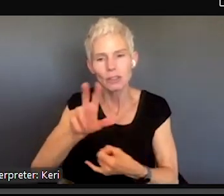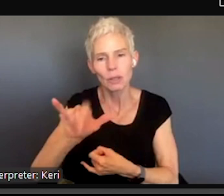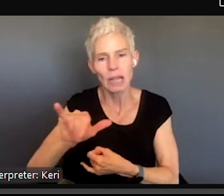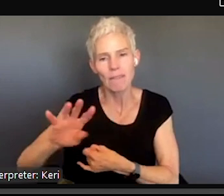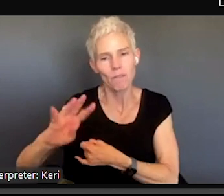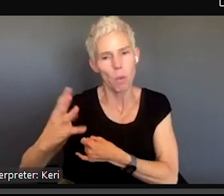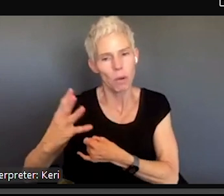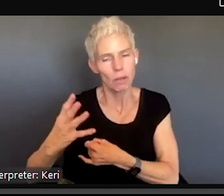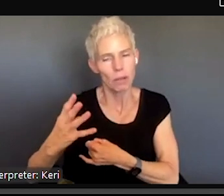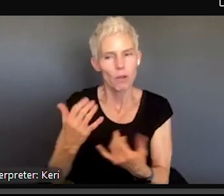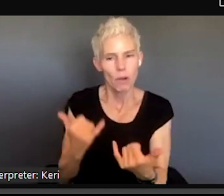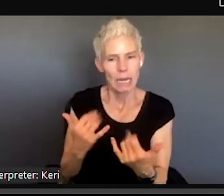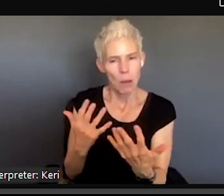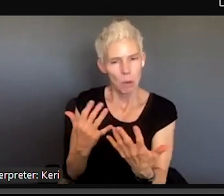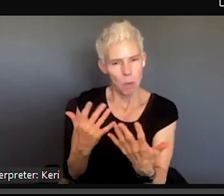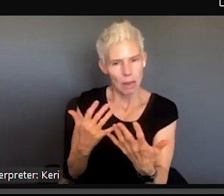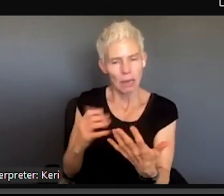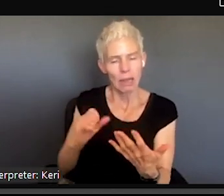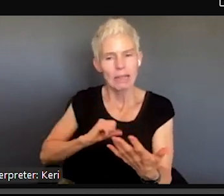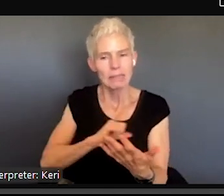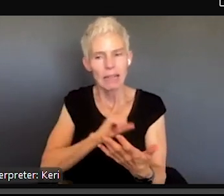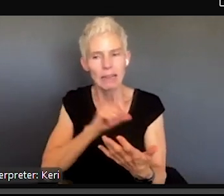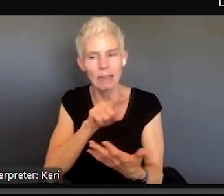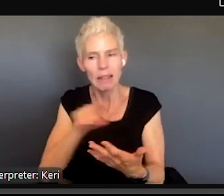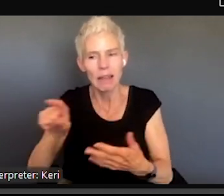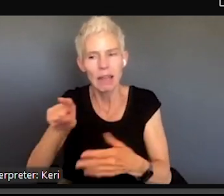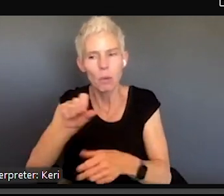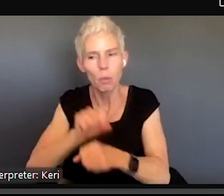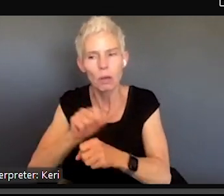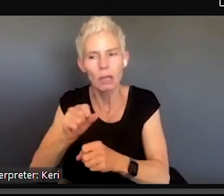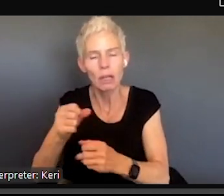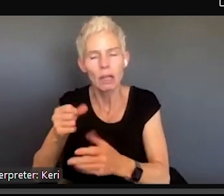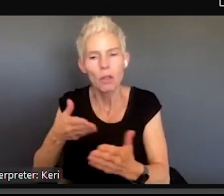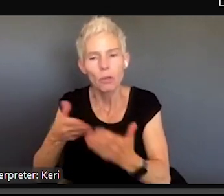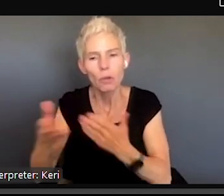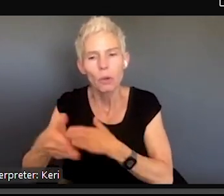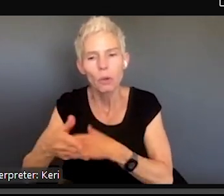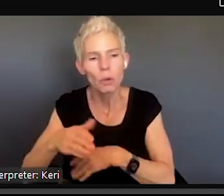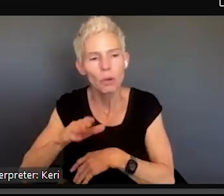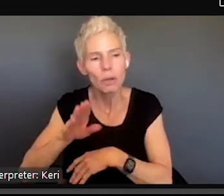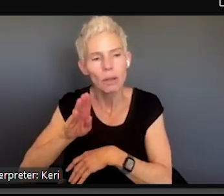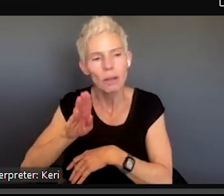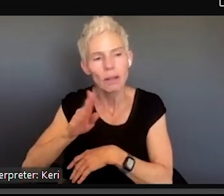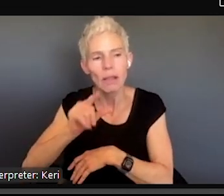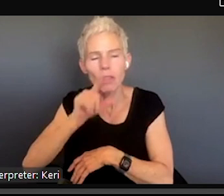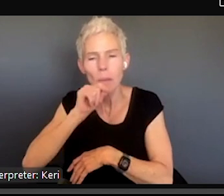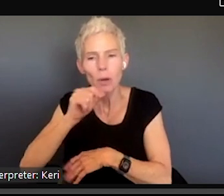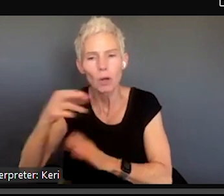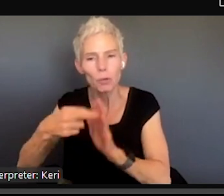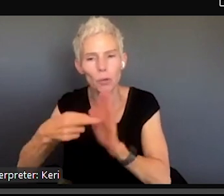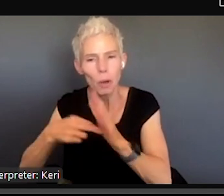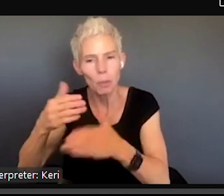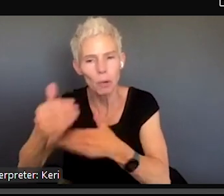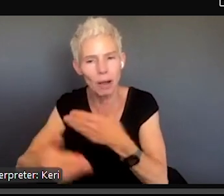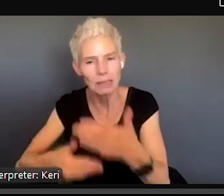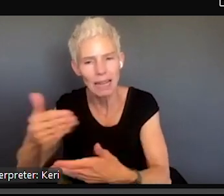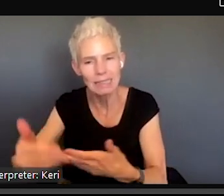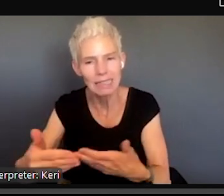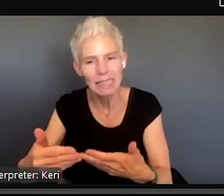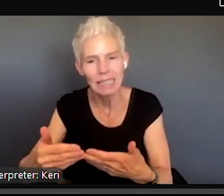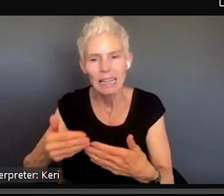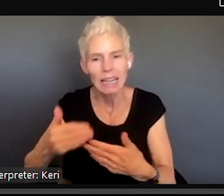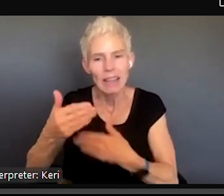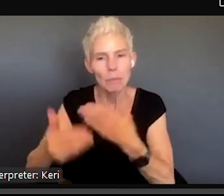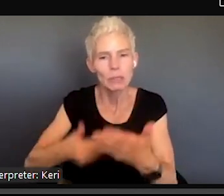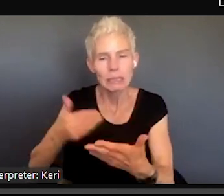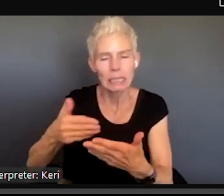are waiting. And the Senate is working through the Byrd rule process with the parliamentarian, not to go too into the